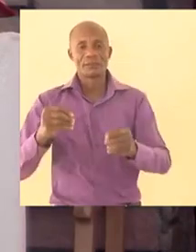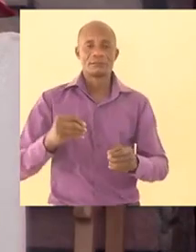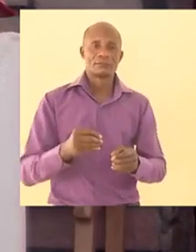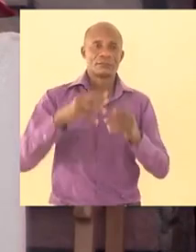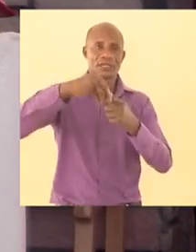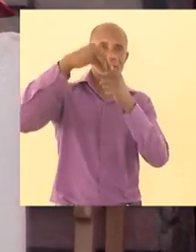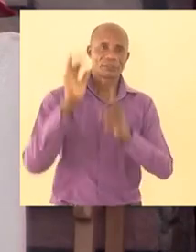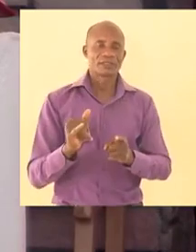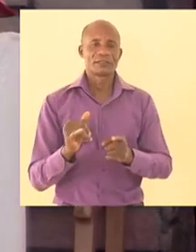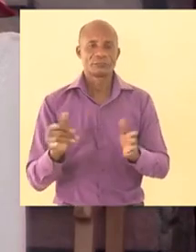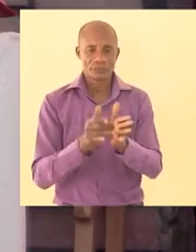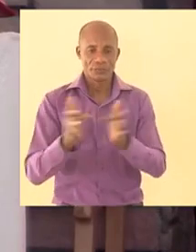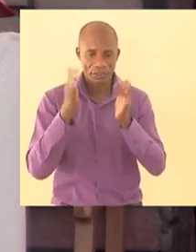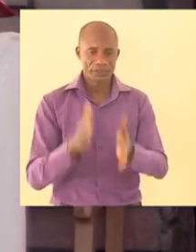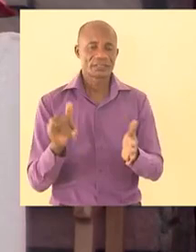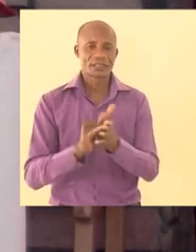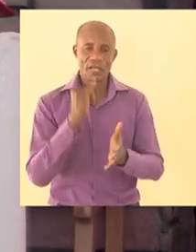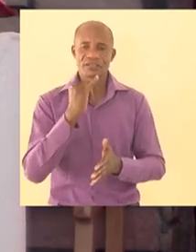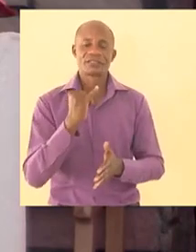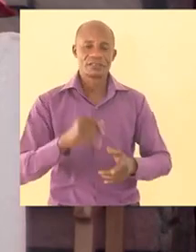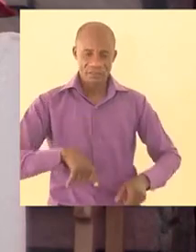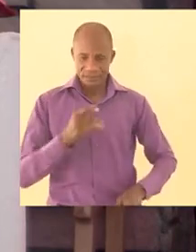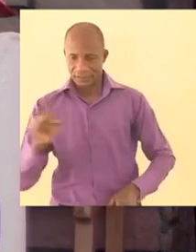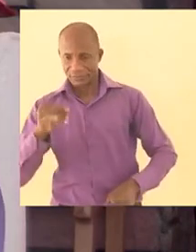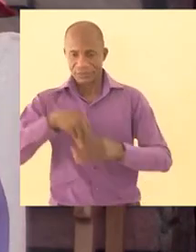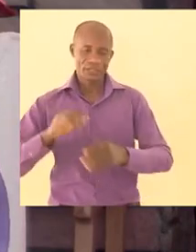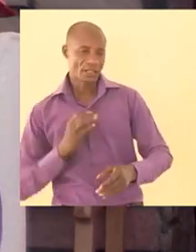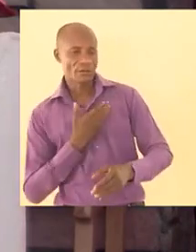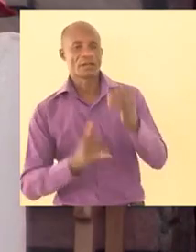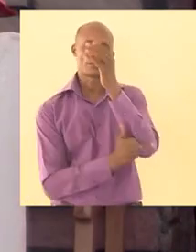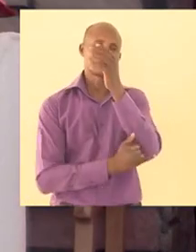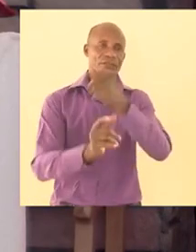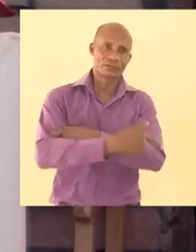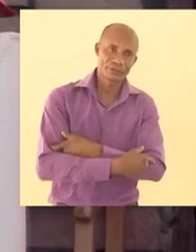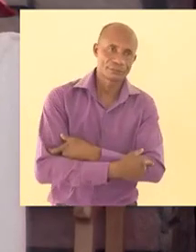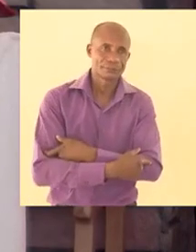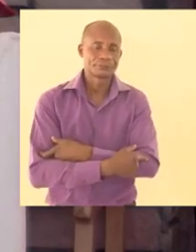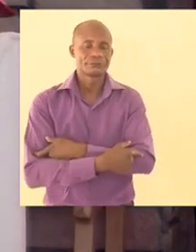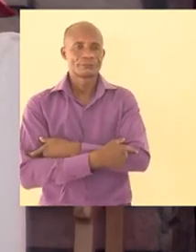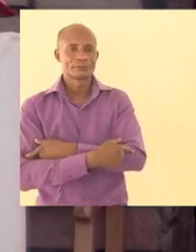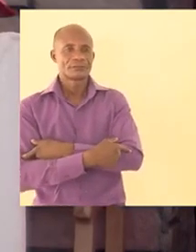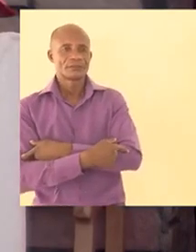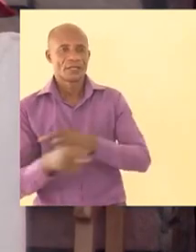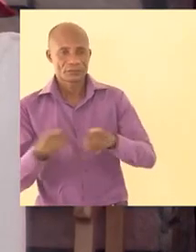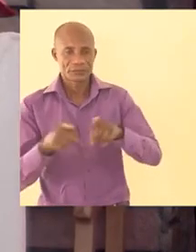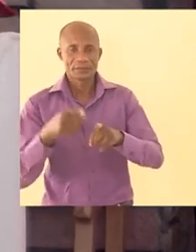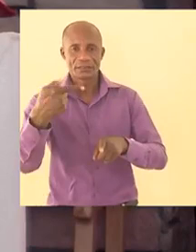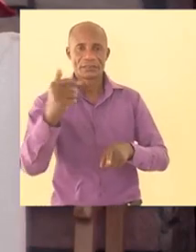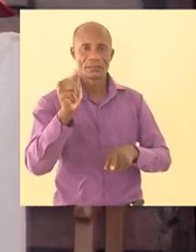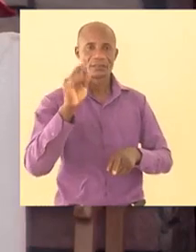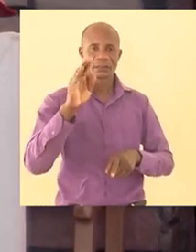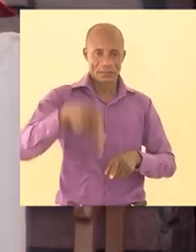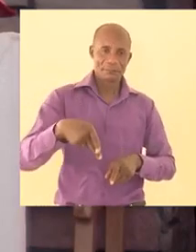Especially a Christian that is living in our kind of country today with such a scandalous gap between the poor and the